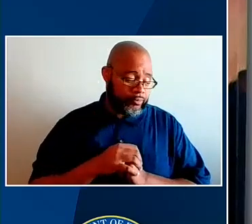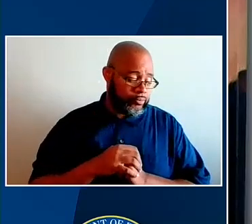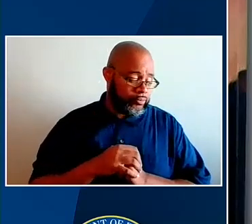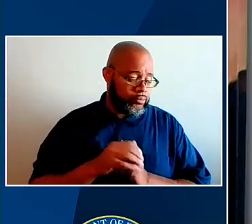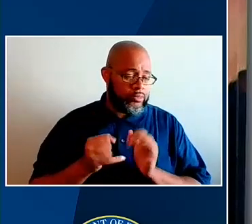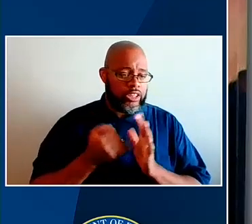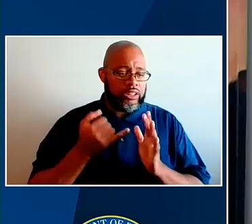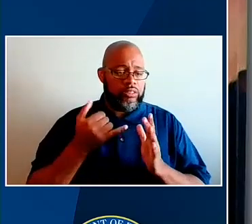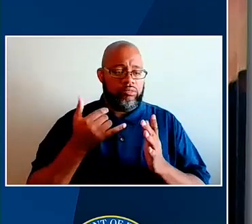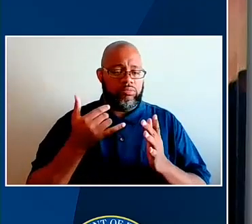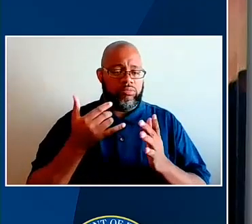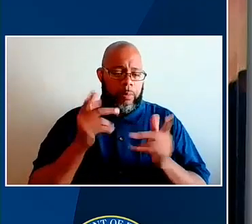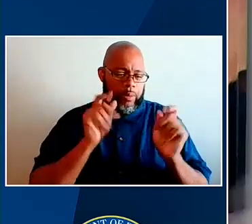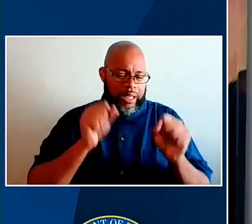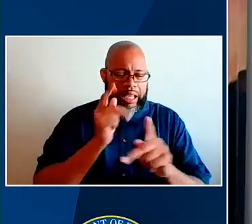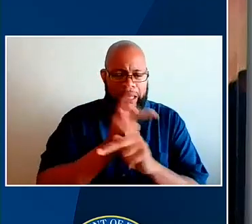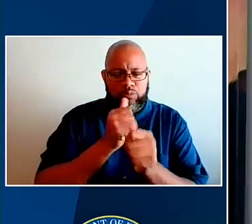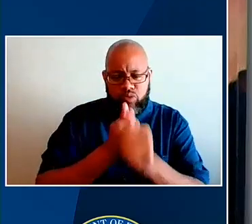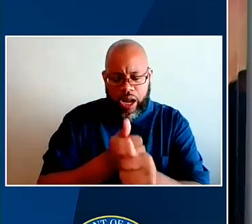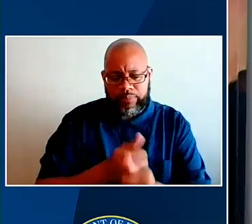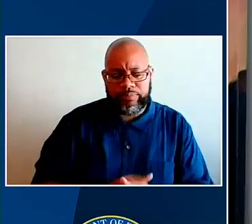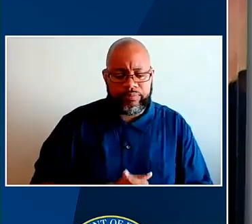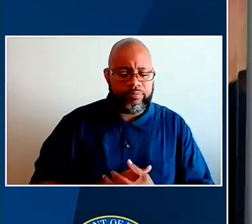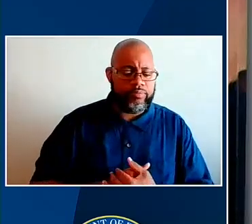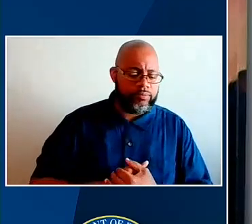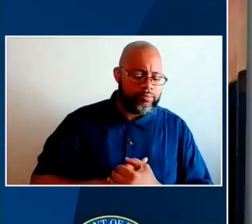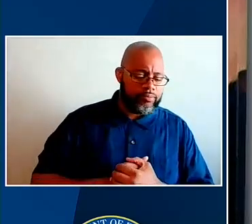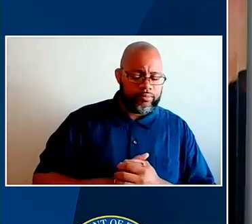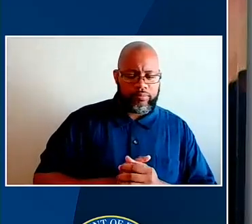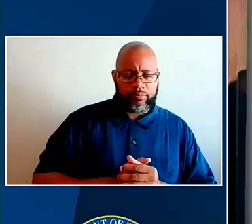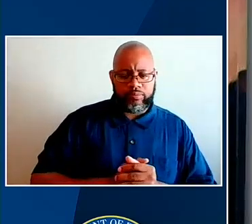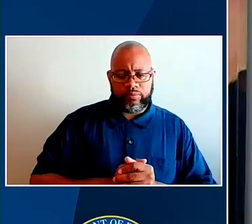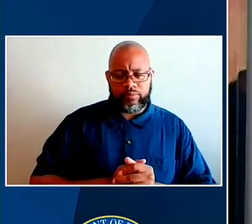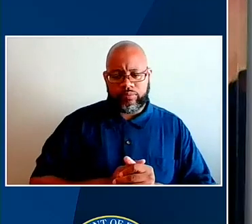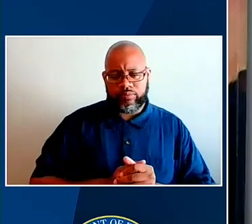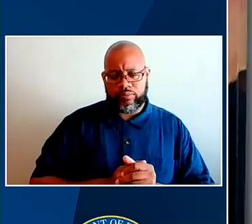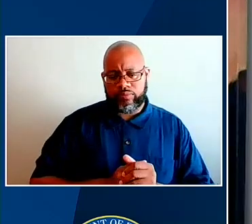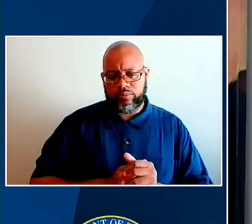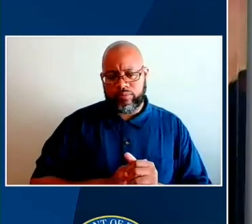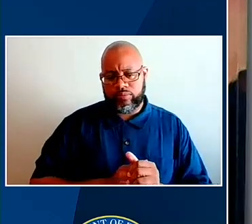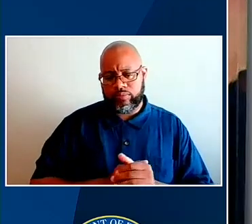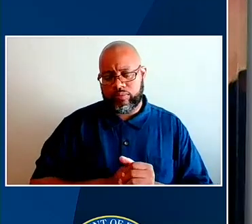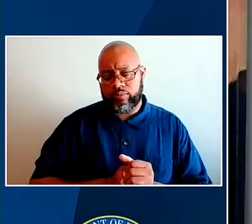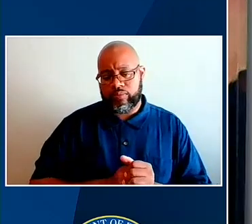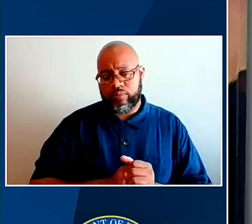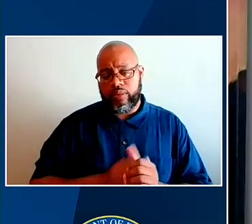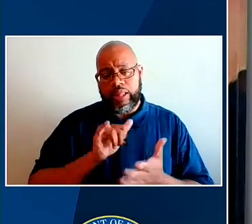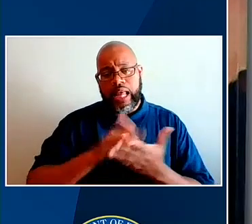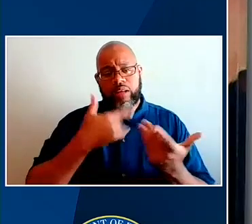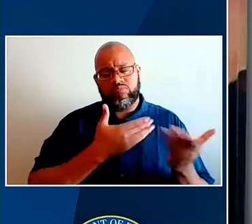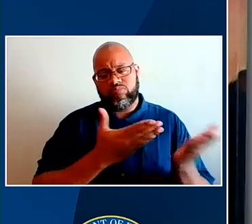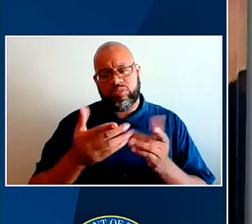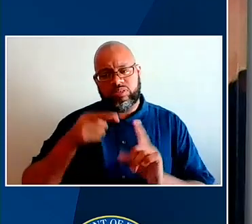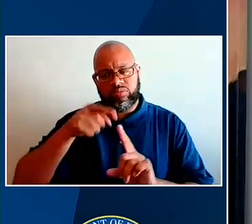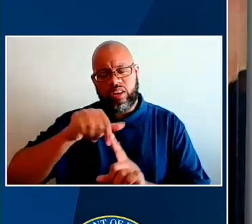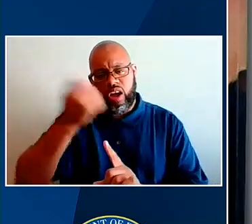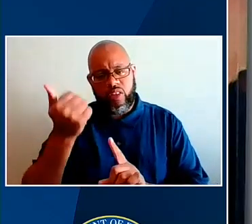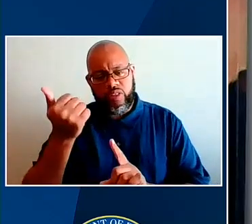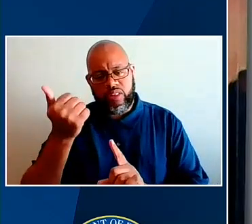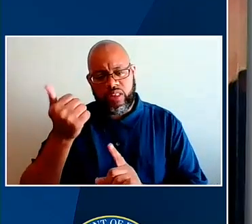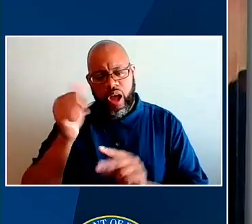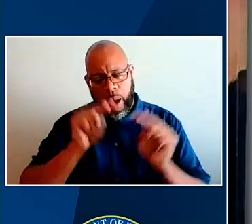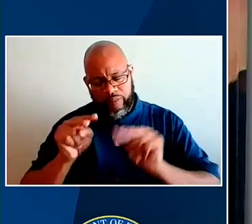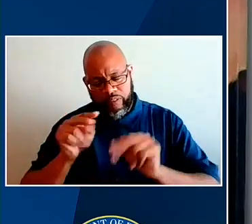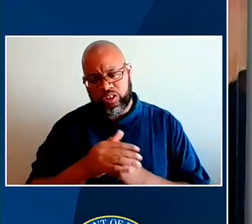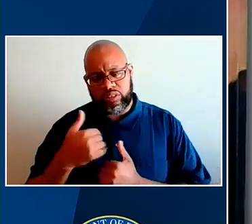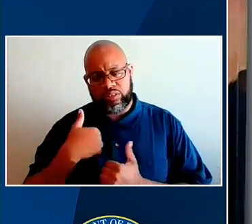out in play for people to keep track of, the fewer different boxes and programs. And that takes me to a very specific just observation. I